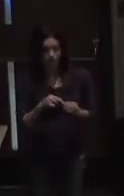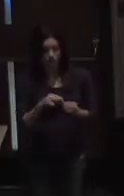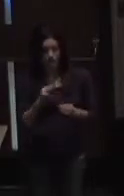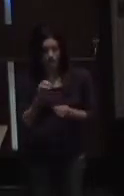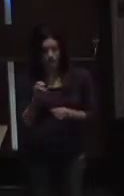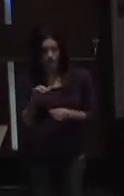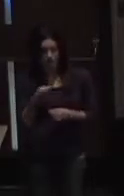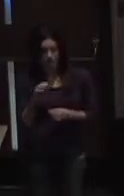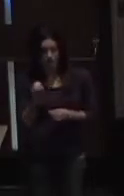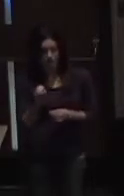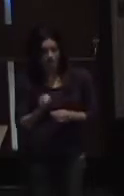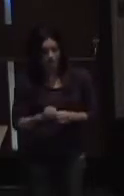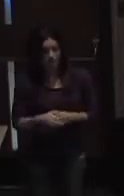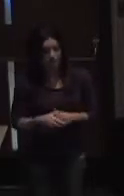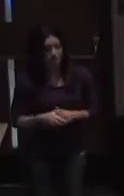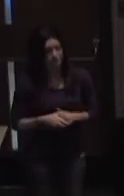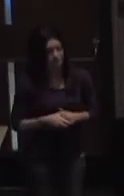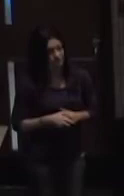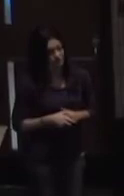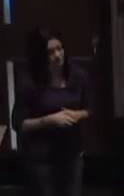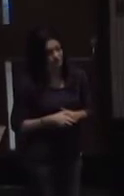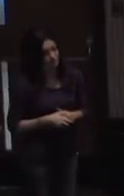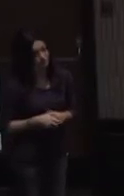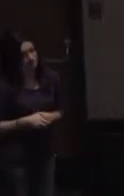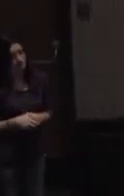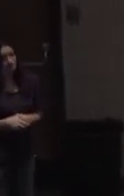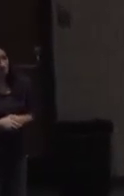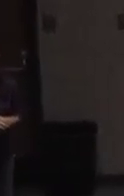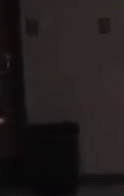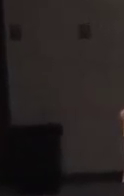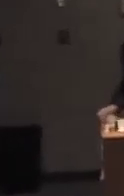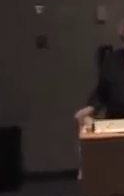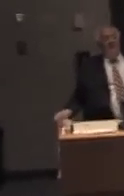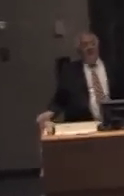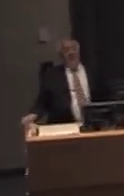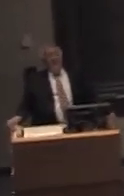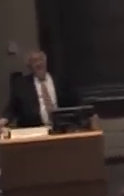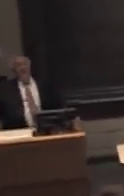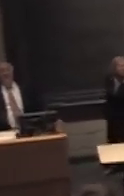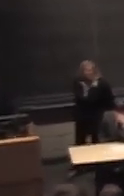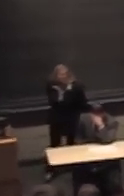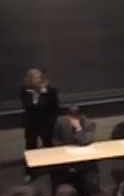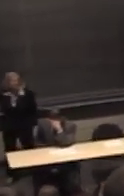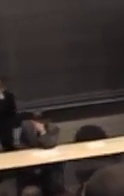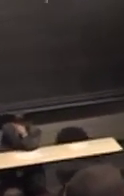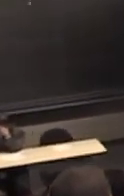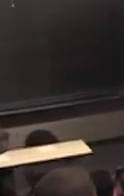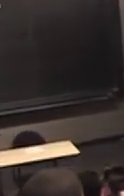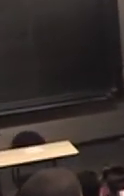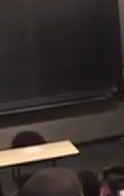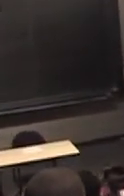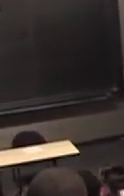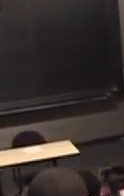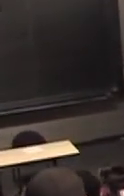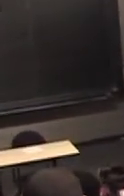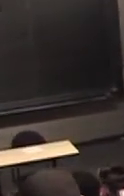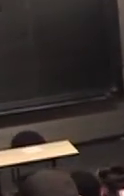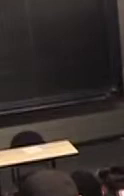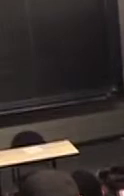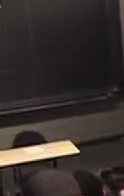some other questions. Yeah. How much of the military is being used to defend oil reserves in the Persian